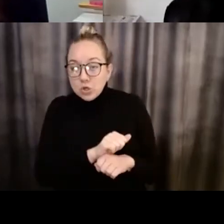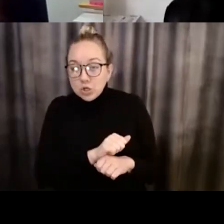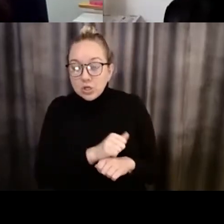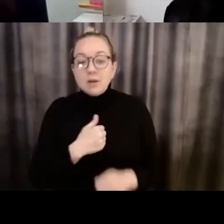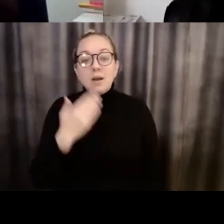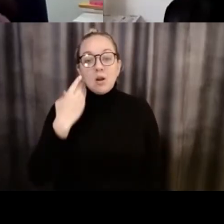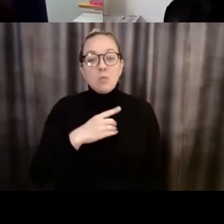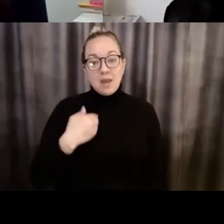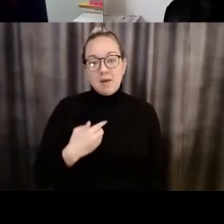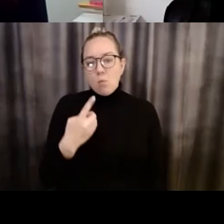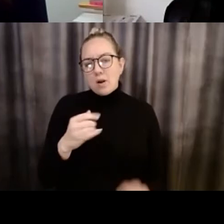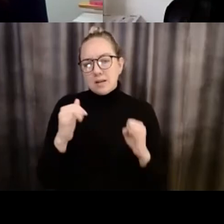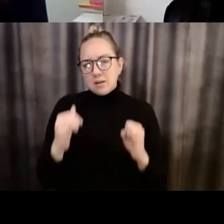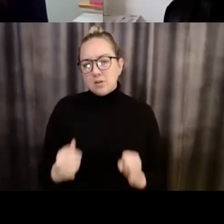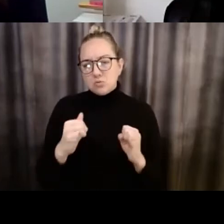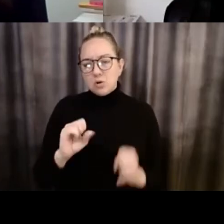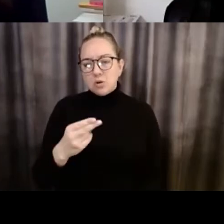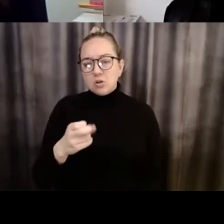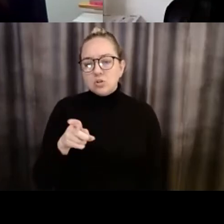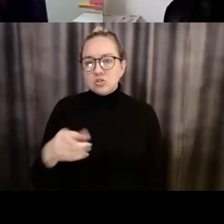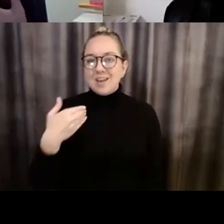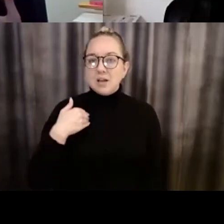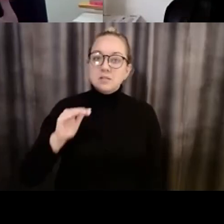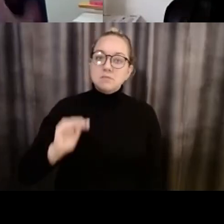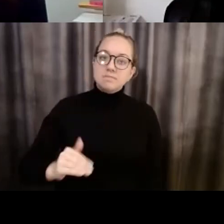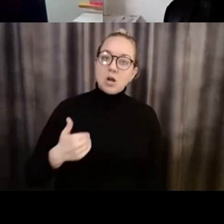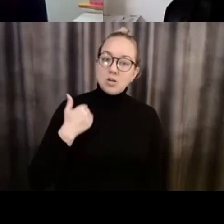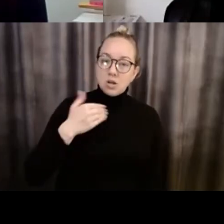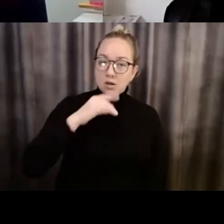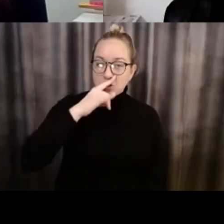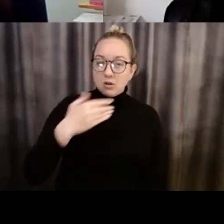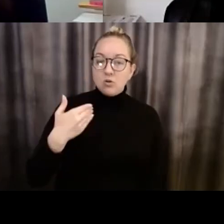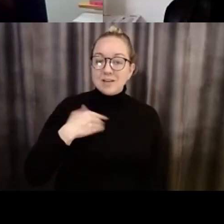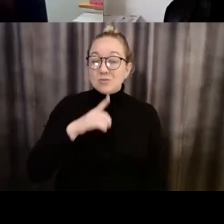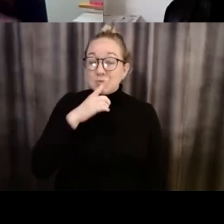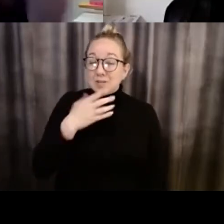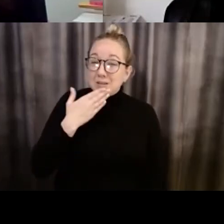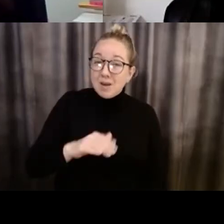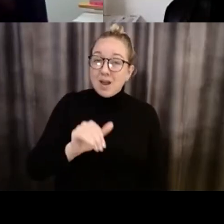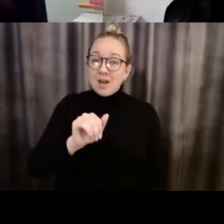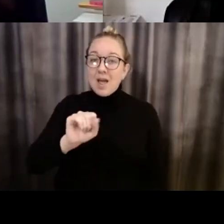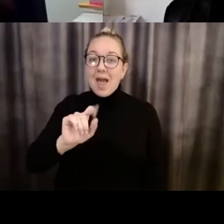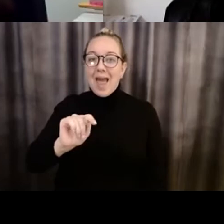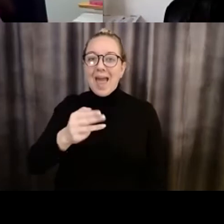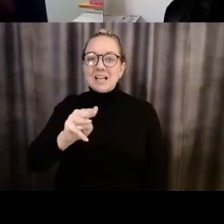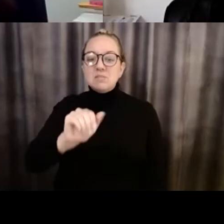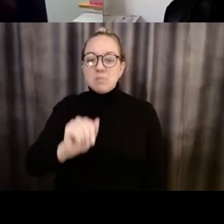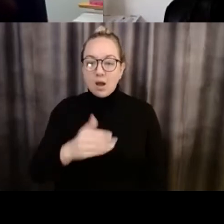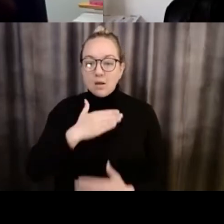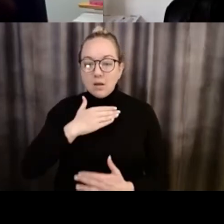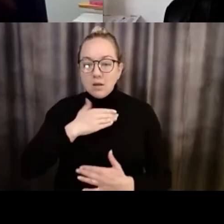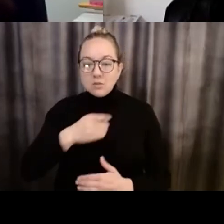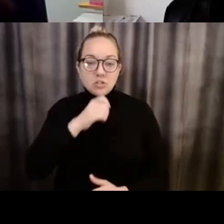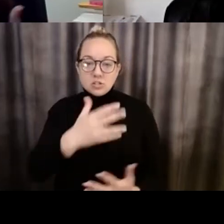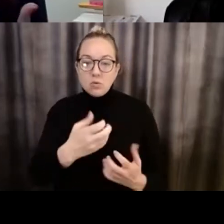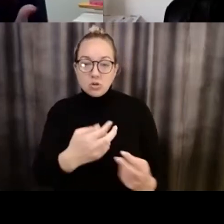an individual who she has a small child who has really bad asthma. And so she does not want to return